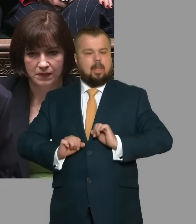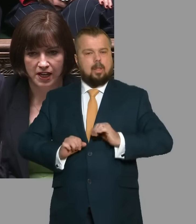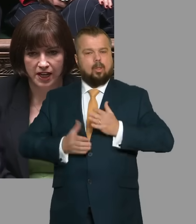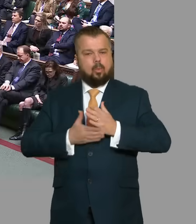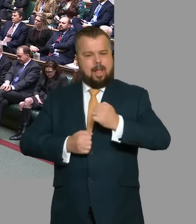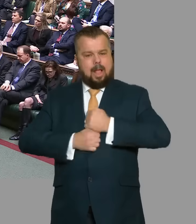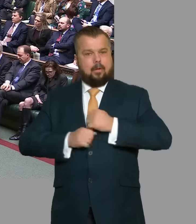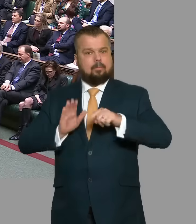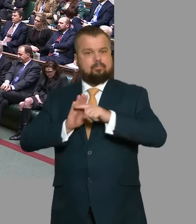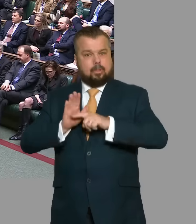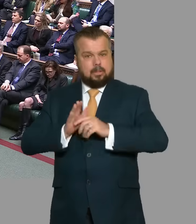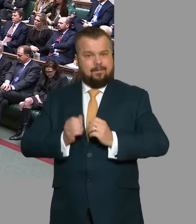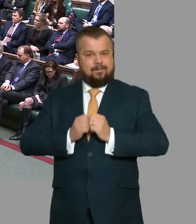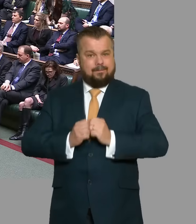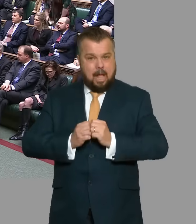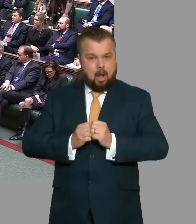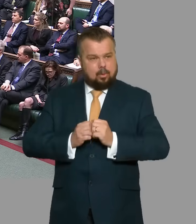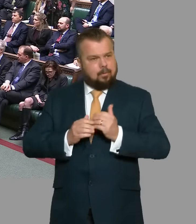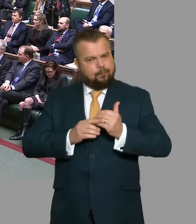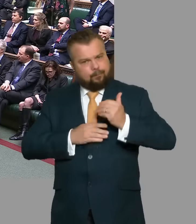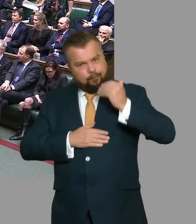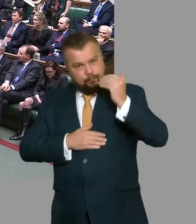position. Kemi Badenoch.